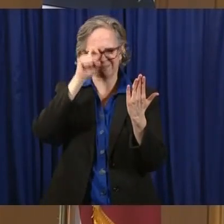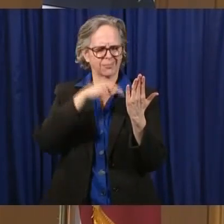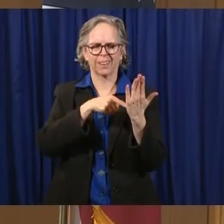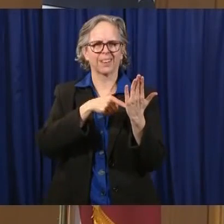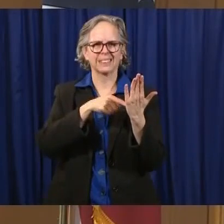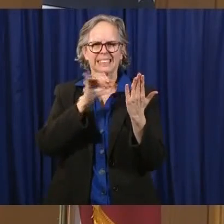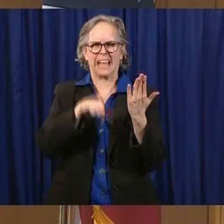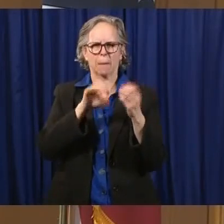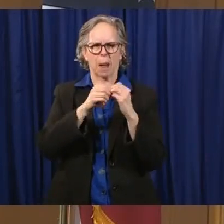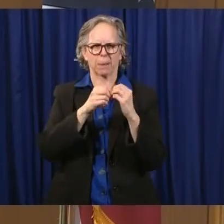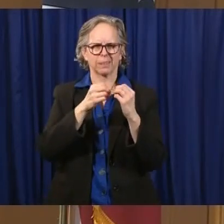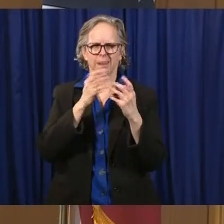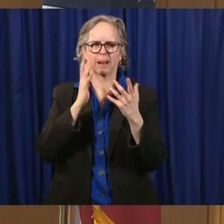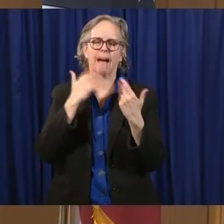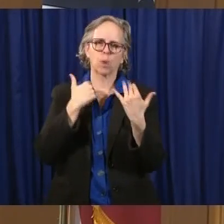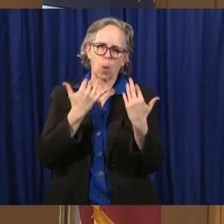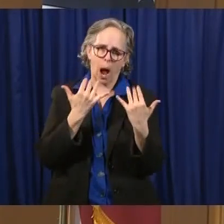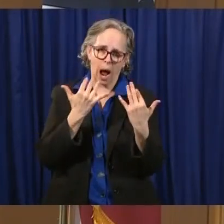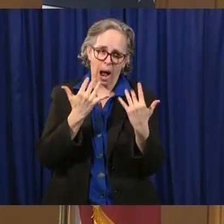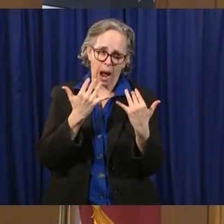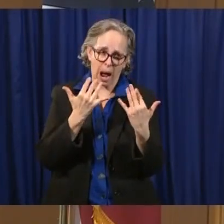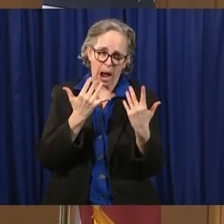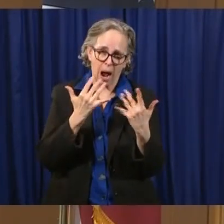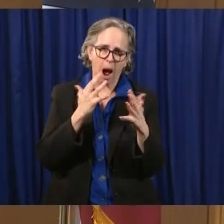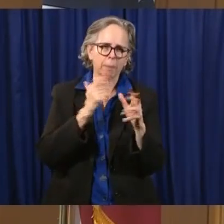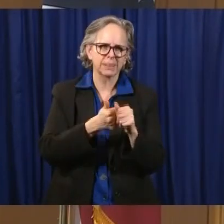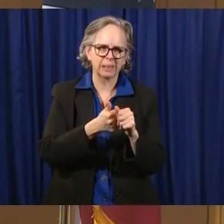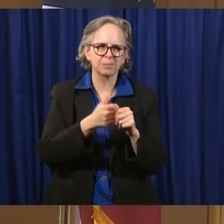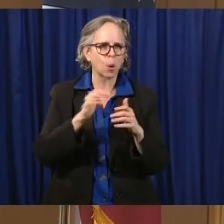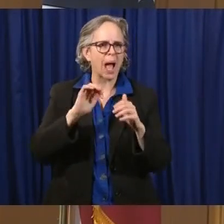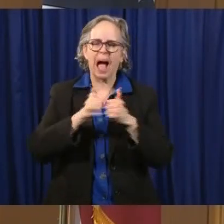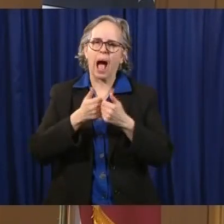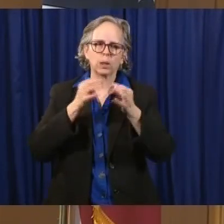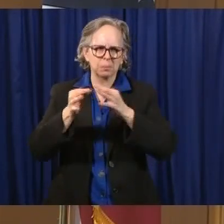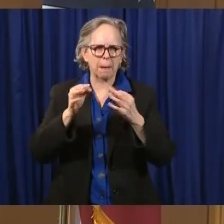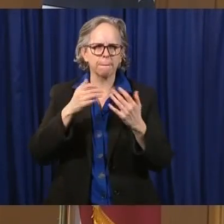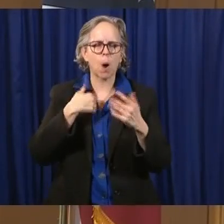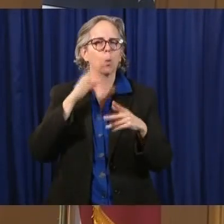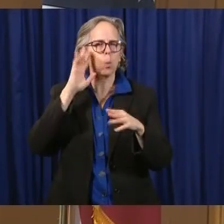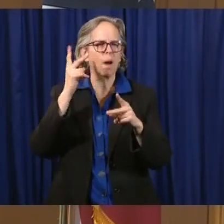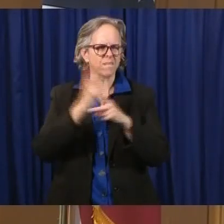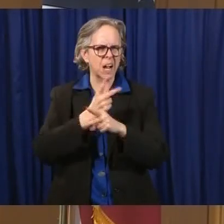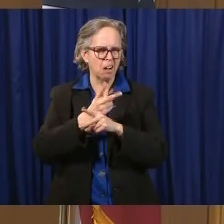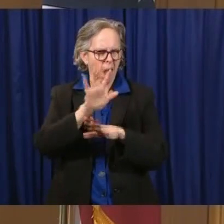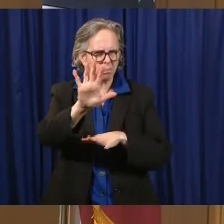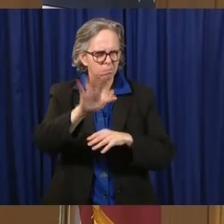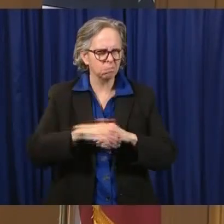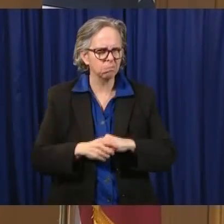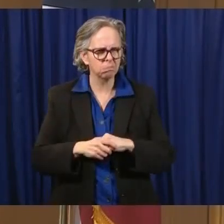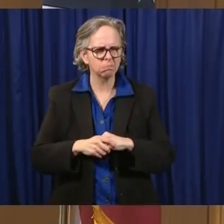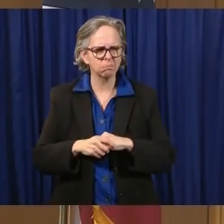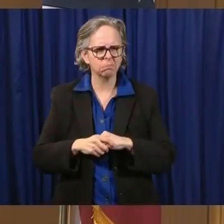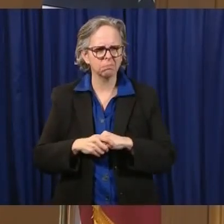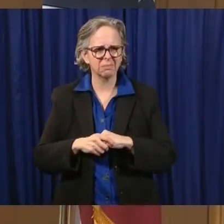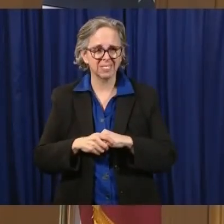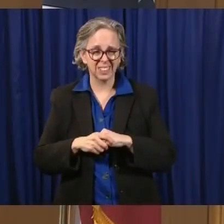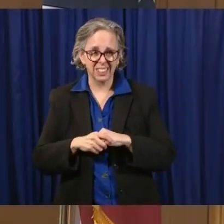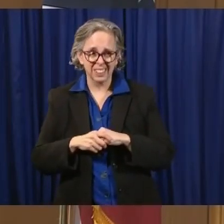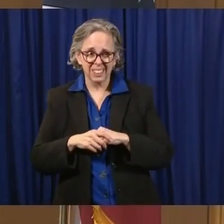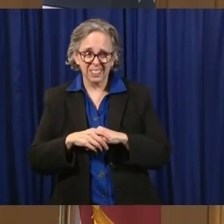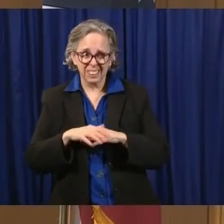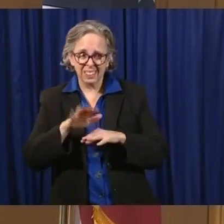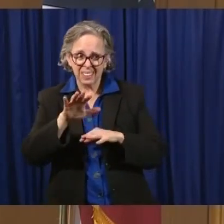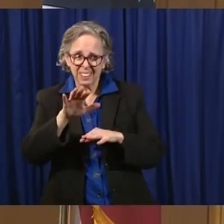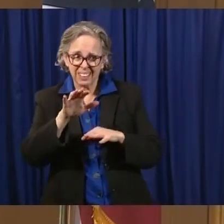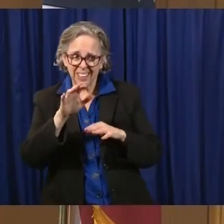a.m. So I don't know how to explain this one. We'll figure it out for you. Given the data that we do have, it's been far under the projection models,